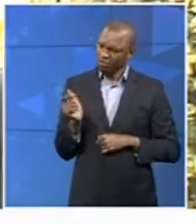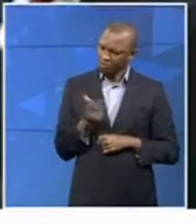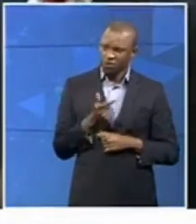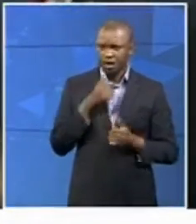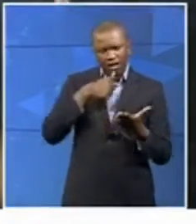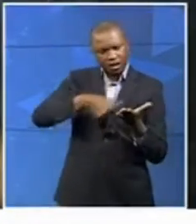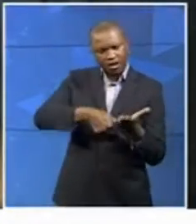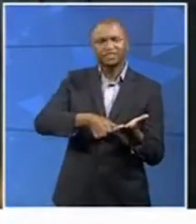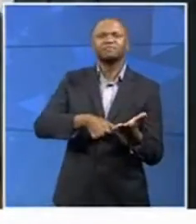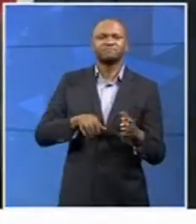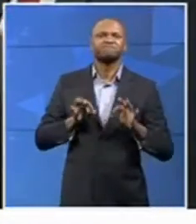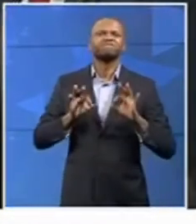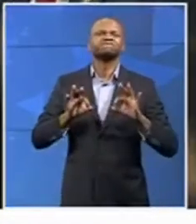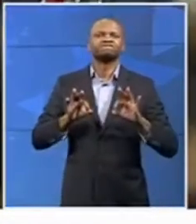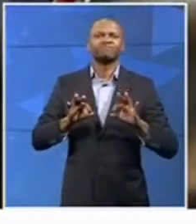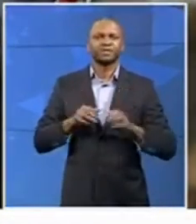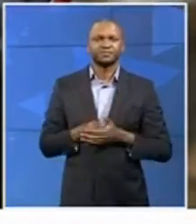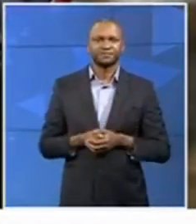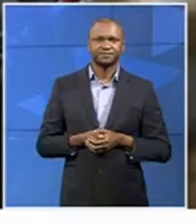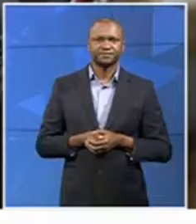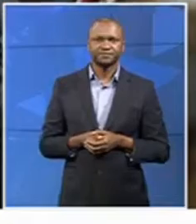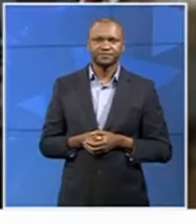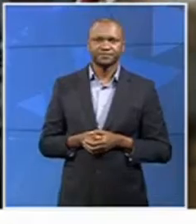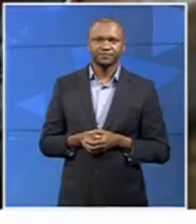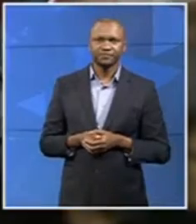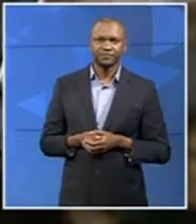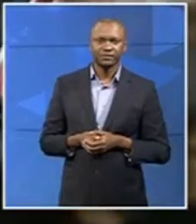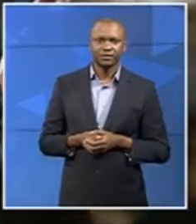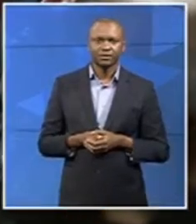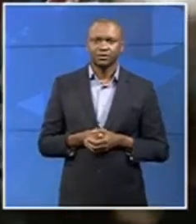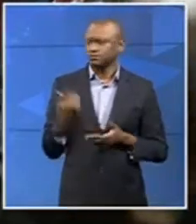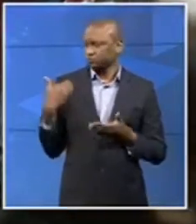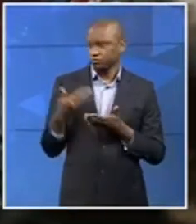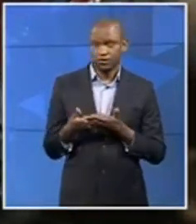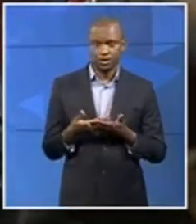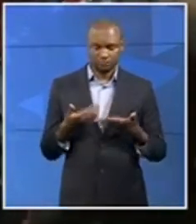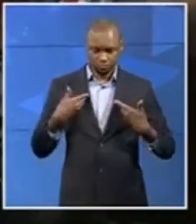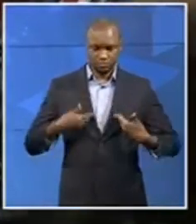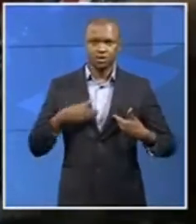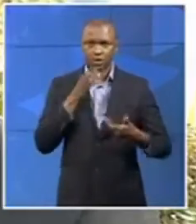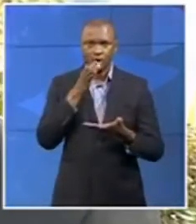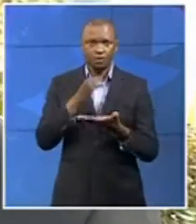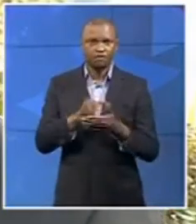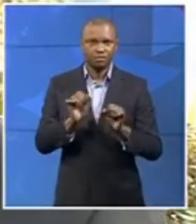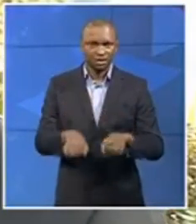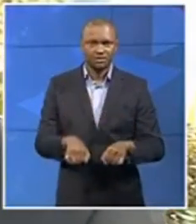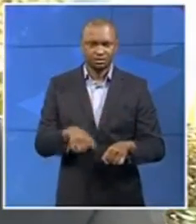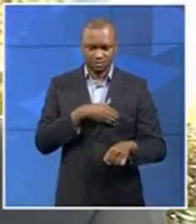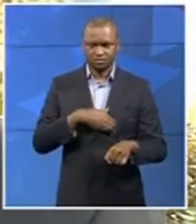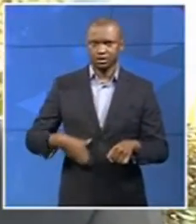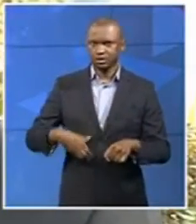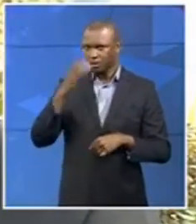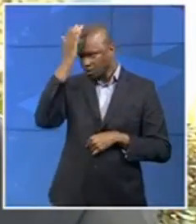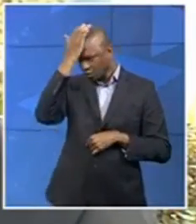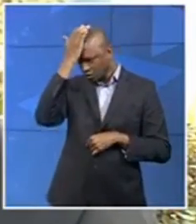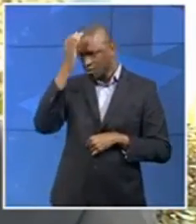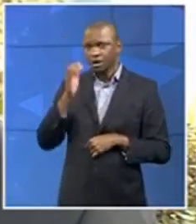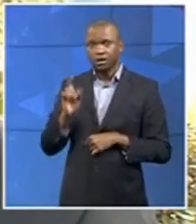worried about how they actually leaked. Let me confirm, as we speak here and now, the president is consulting with his